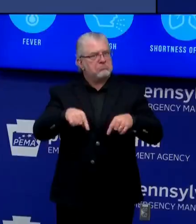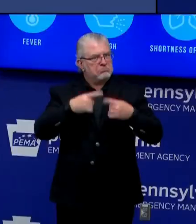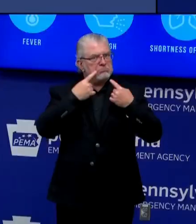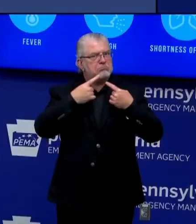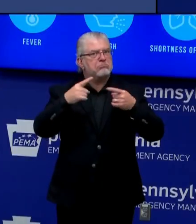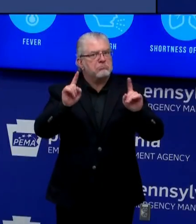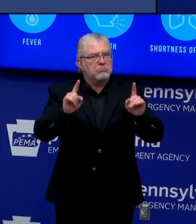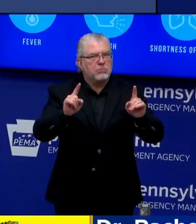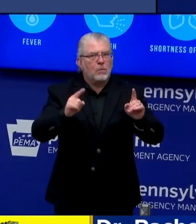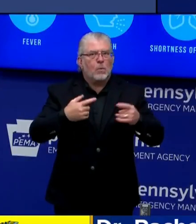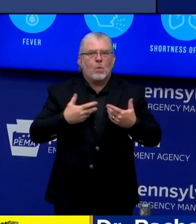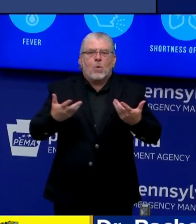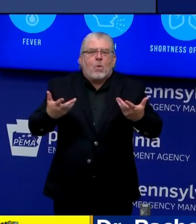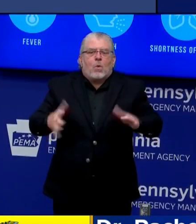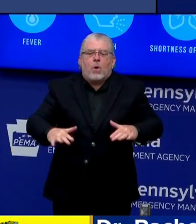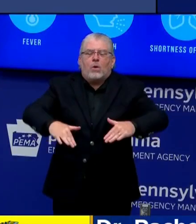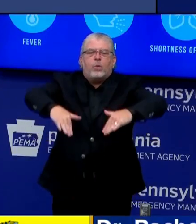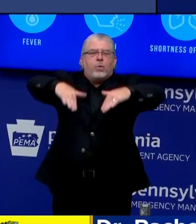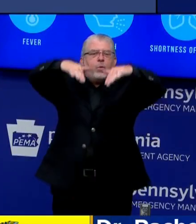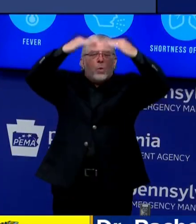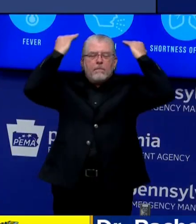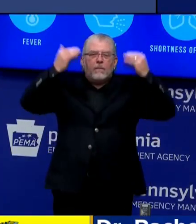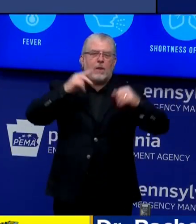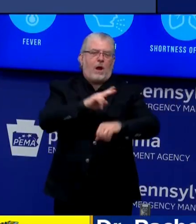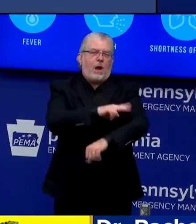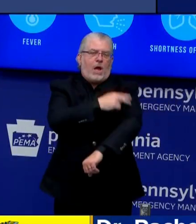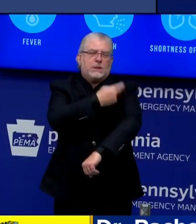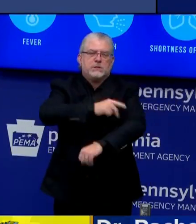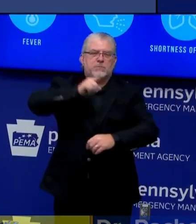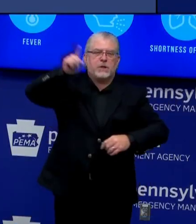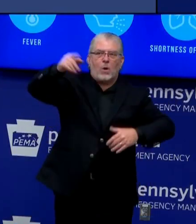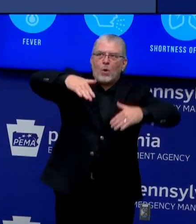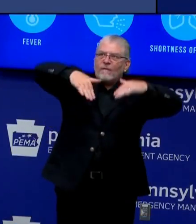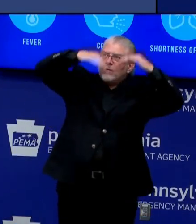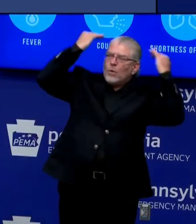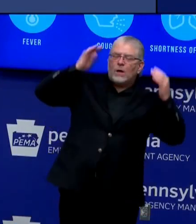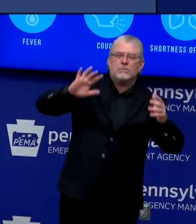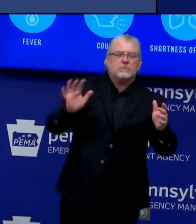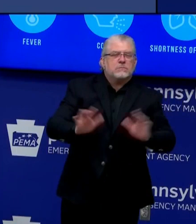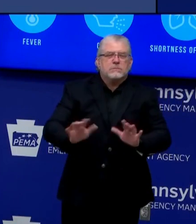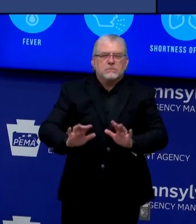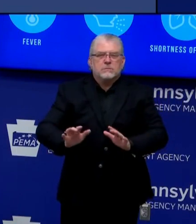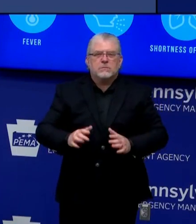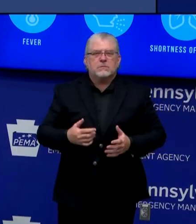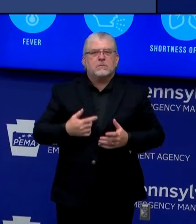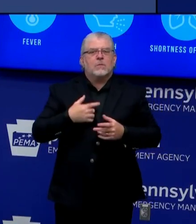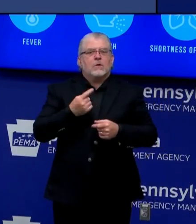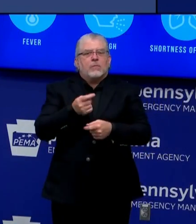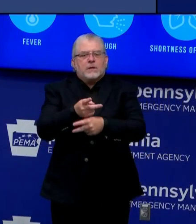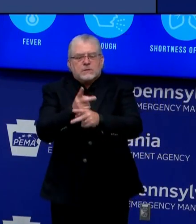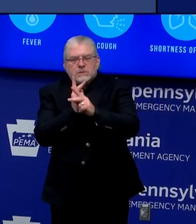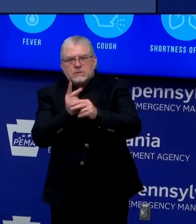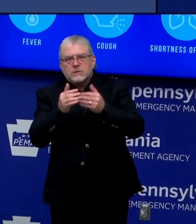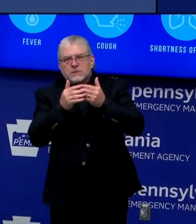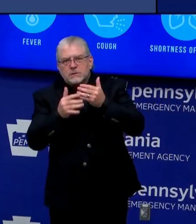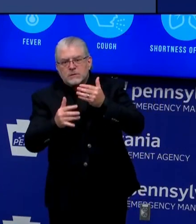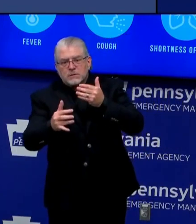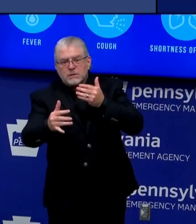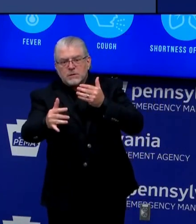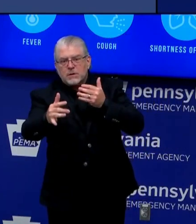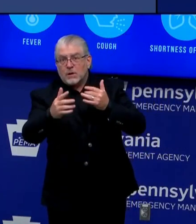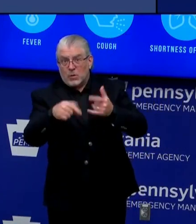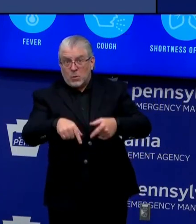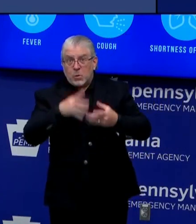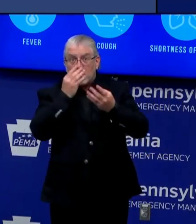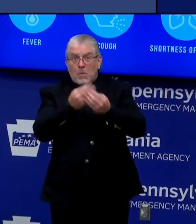system, but we have to be careful in the future because COVID-19 is not gone from Pennsylvania and can resurge again. And is